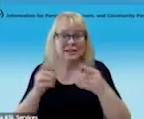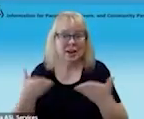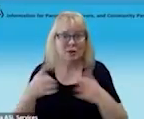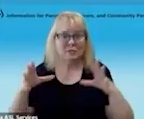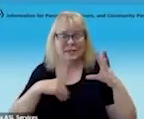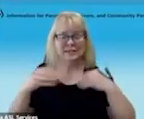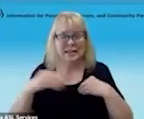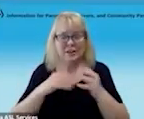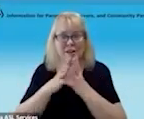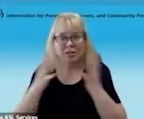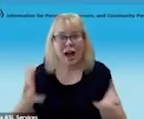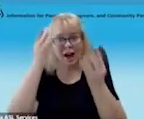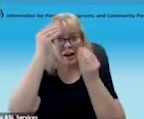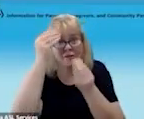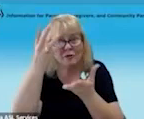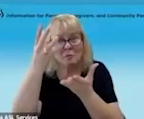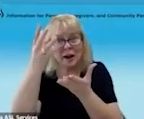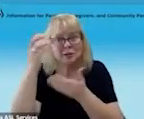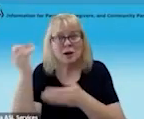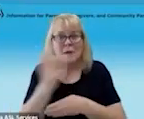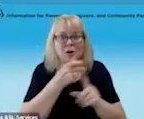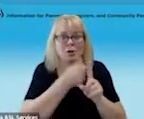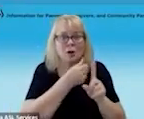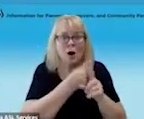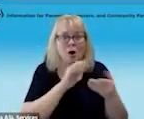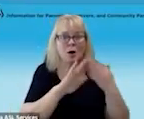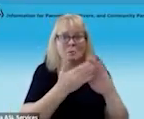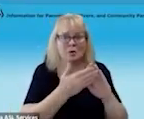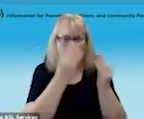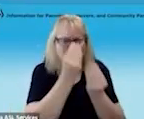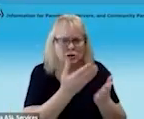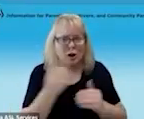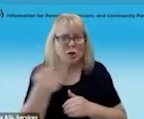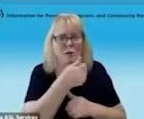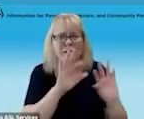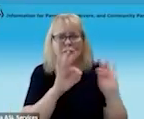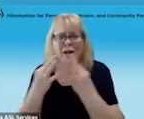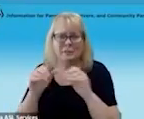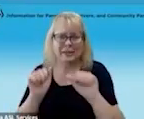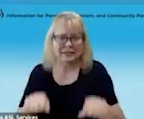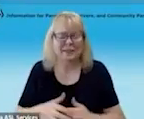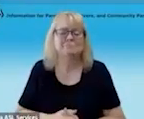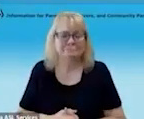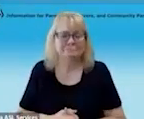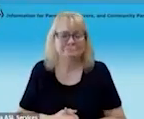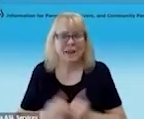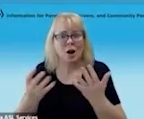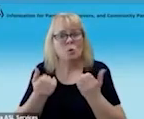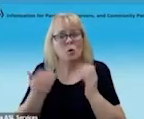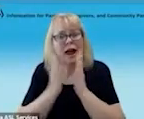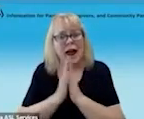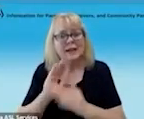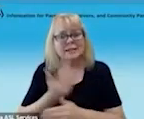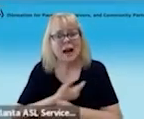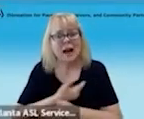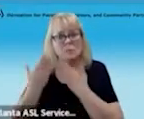such powerful stories and work that you're doing to protect our children and youth from COVID-19. I'm sure that everyone in attendance today received a lot of